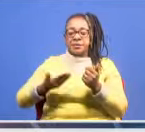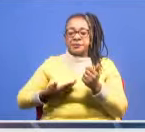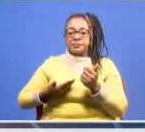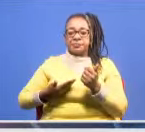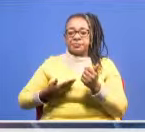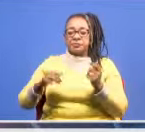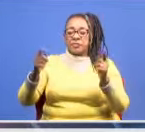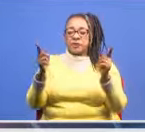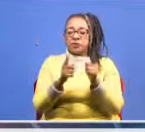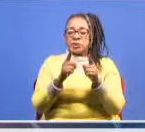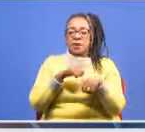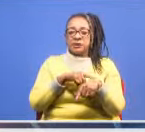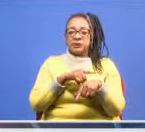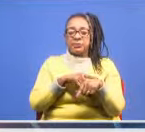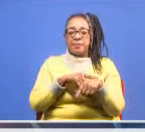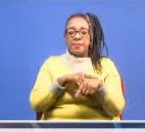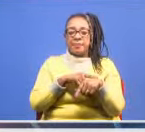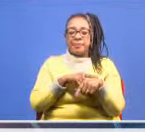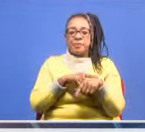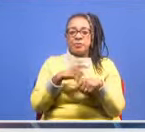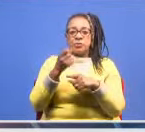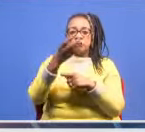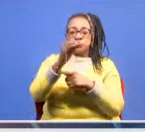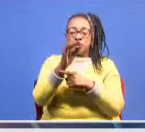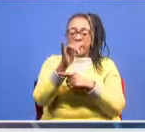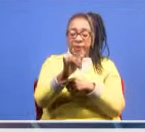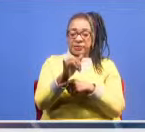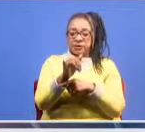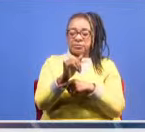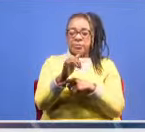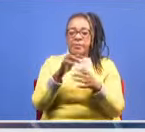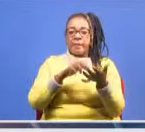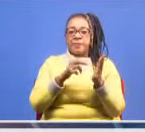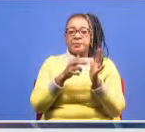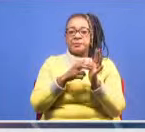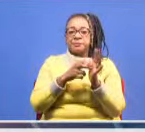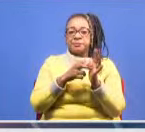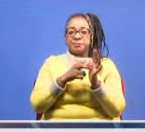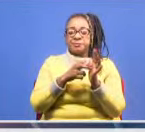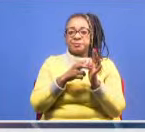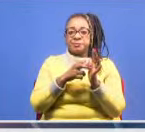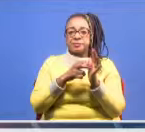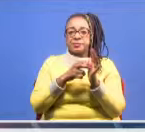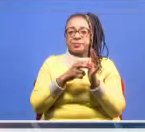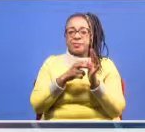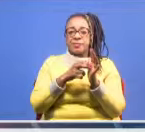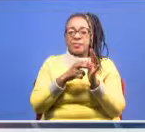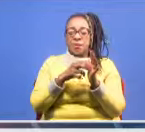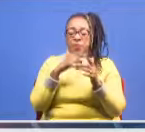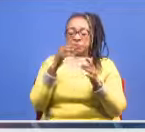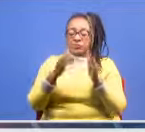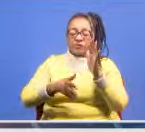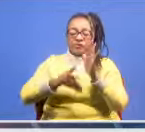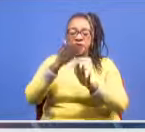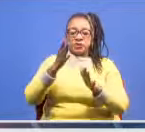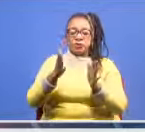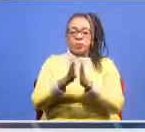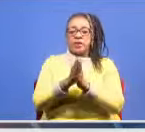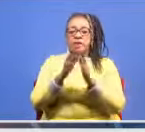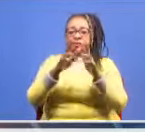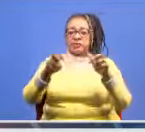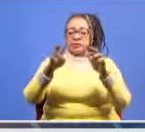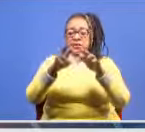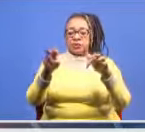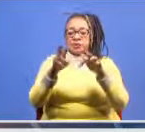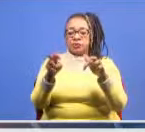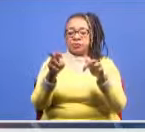short period of time. So in that respect, the police have moved fast with their investigations. But do you believe there is truth